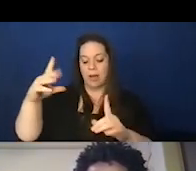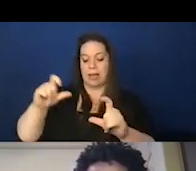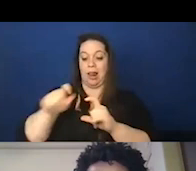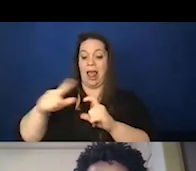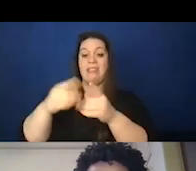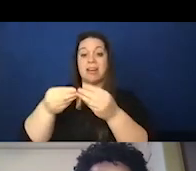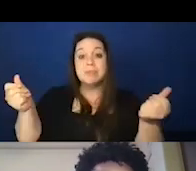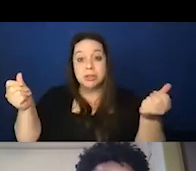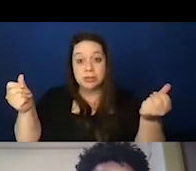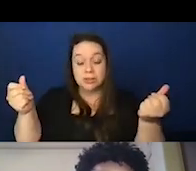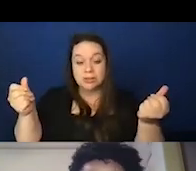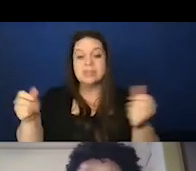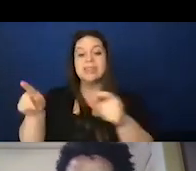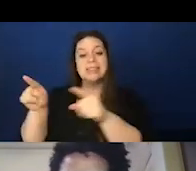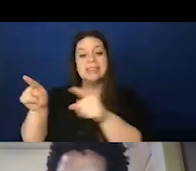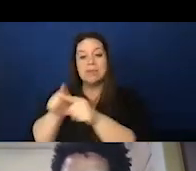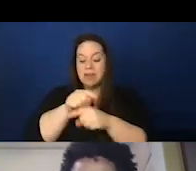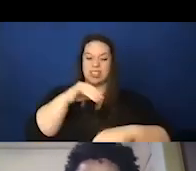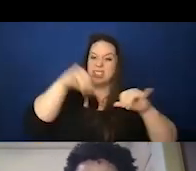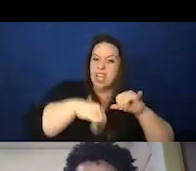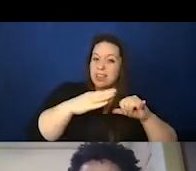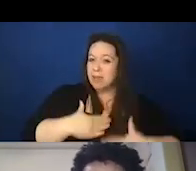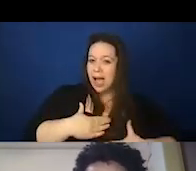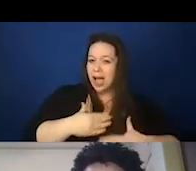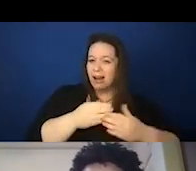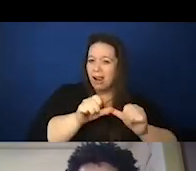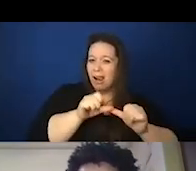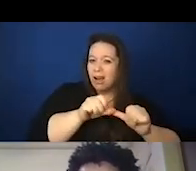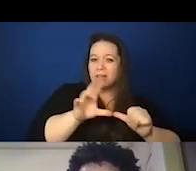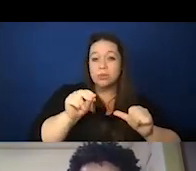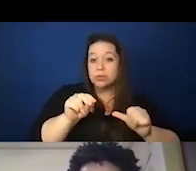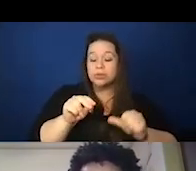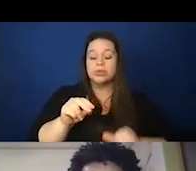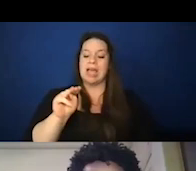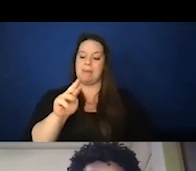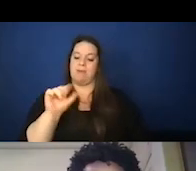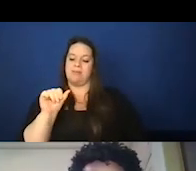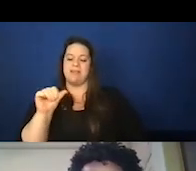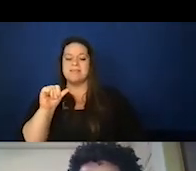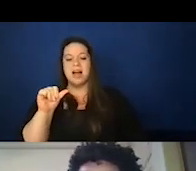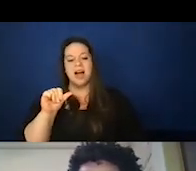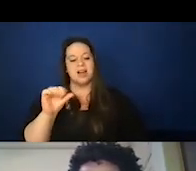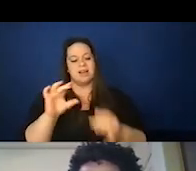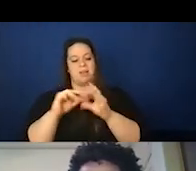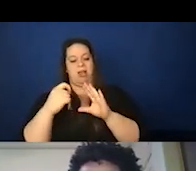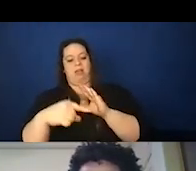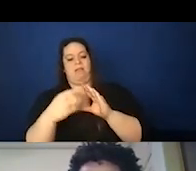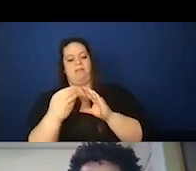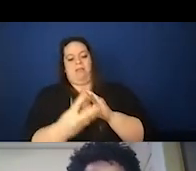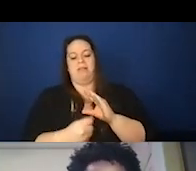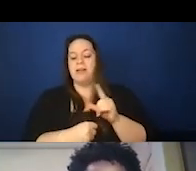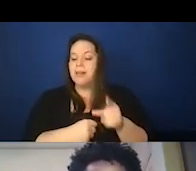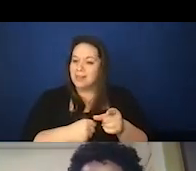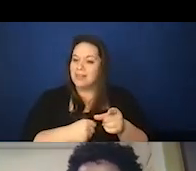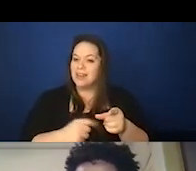is the beauty of it. So the mRNA is like a messenger, a shuttle to bring the genetic code from that spike protein that Dr. Vasquez